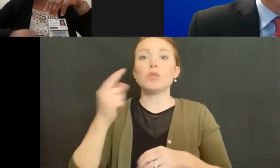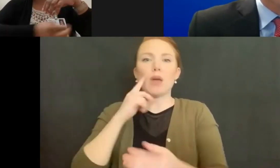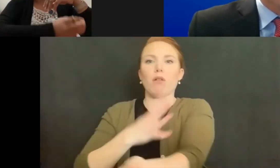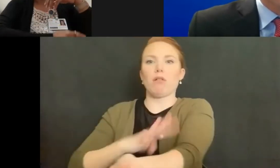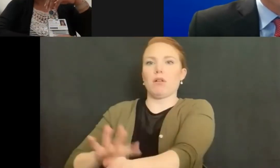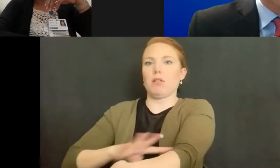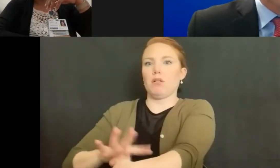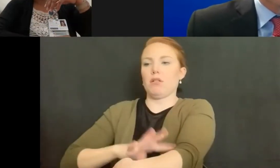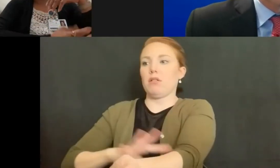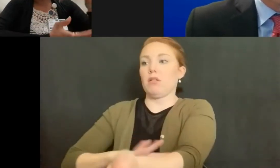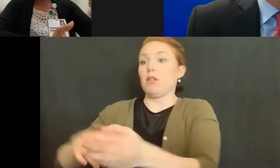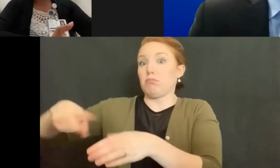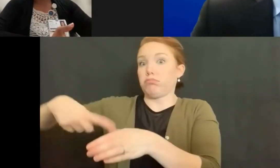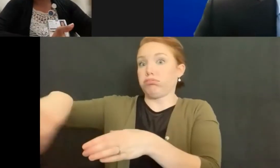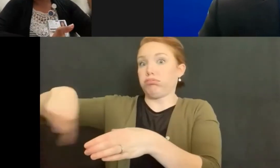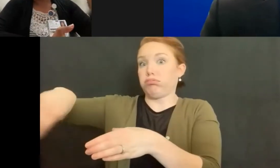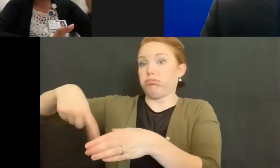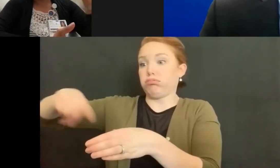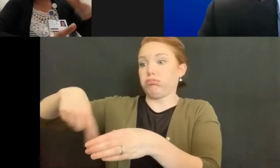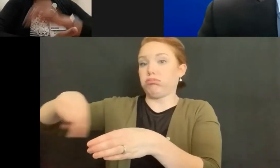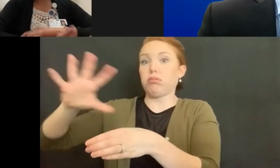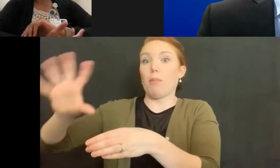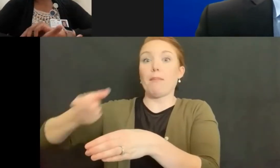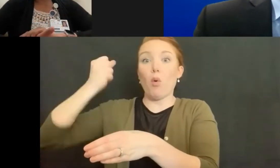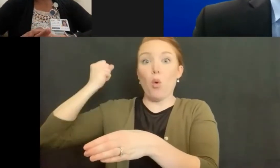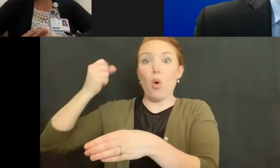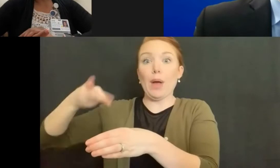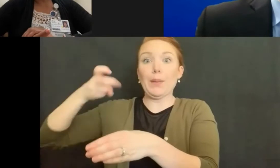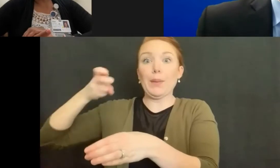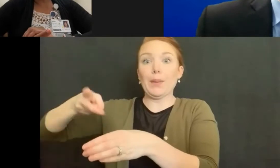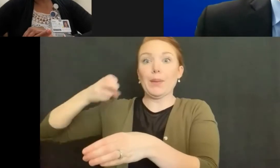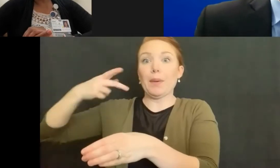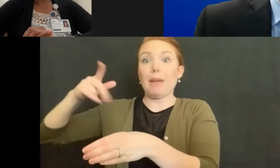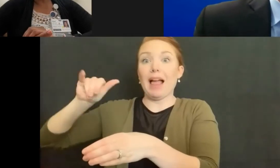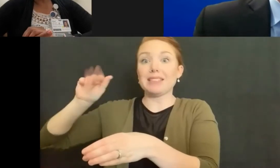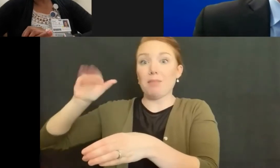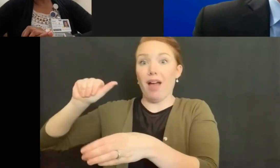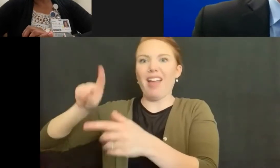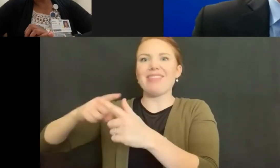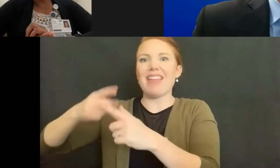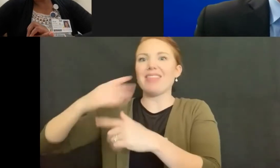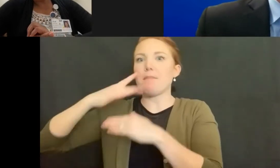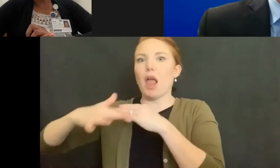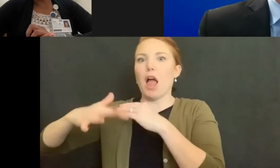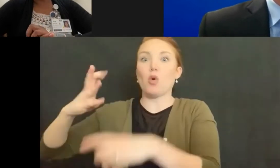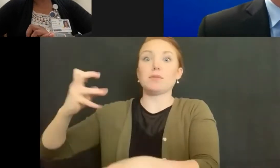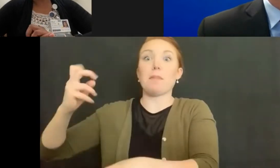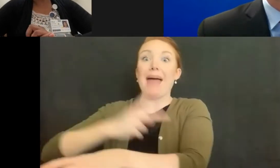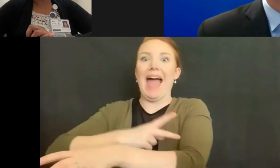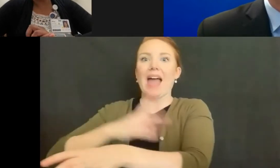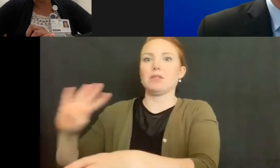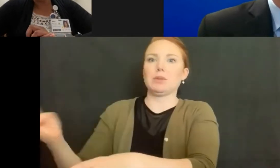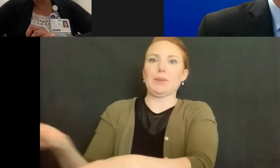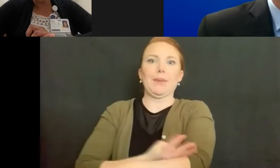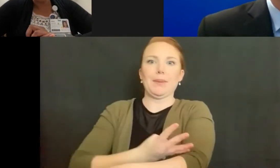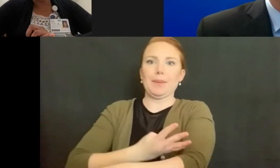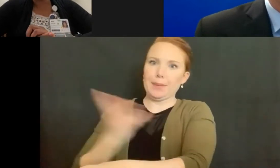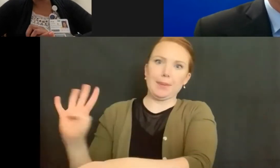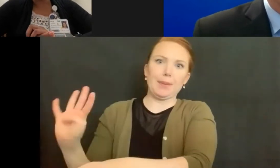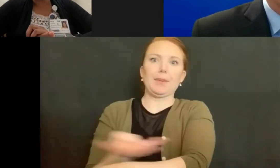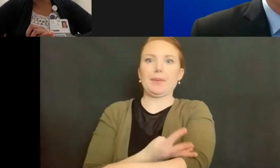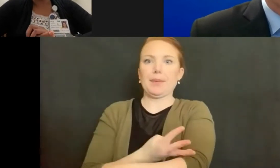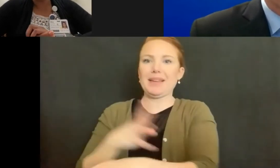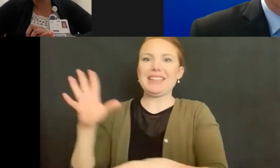put your red cell back in your body. Wow. So some of the analyzer, especially